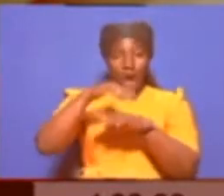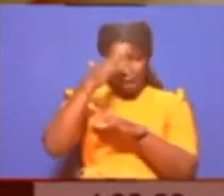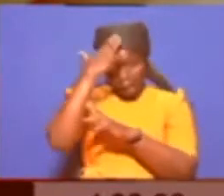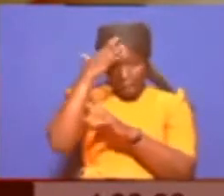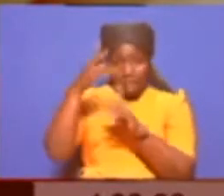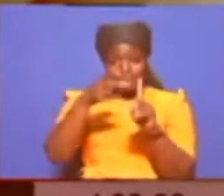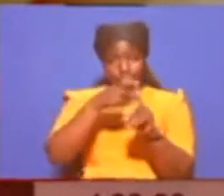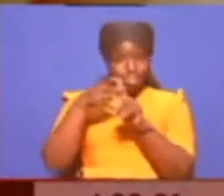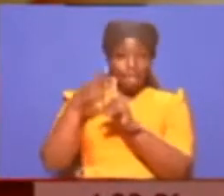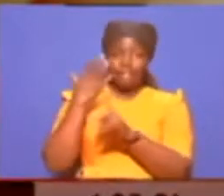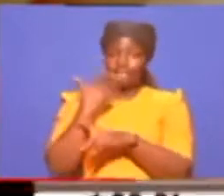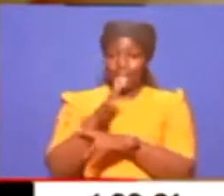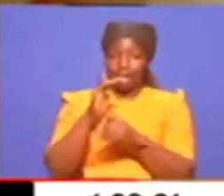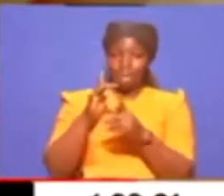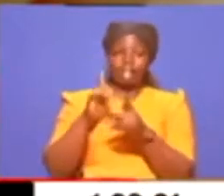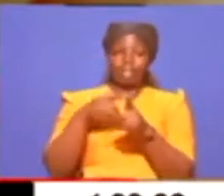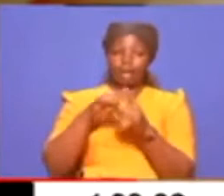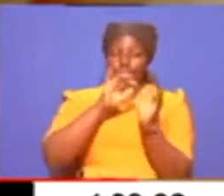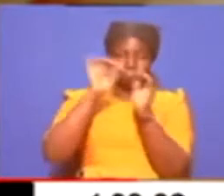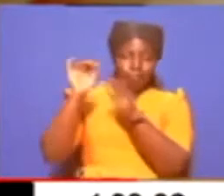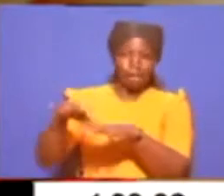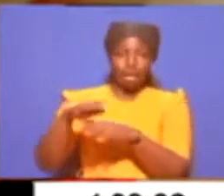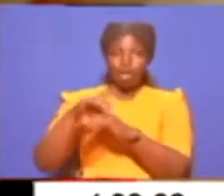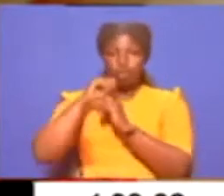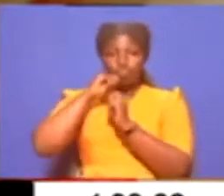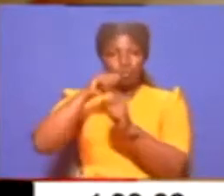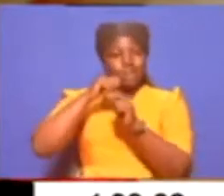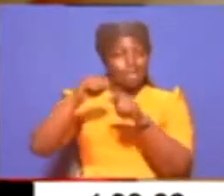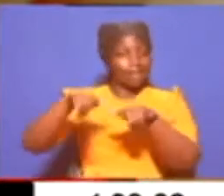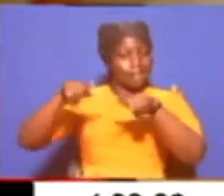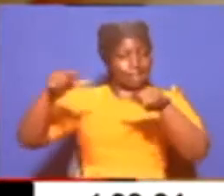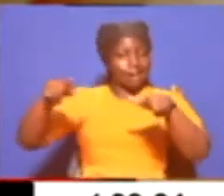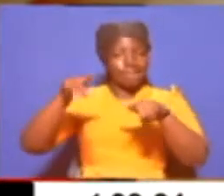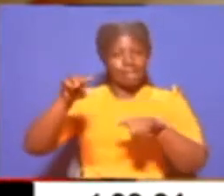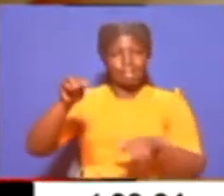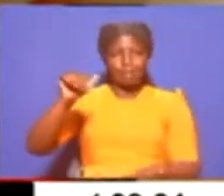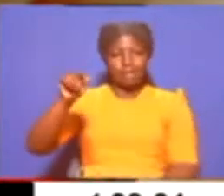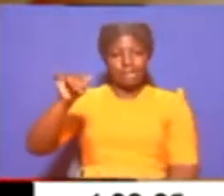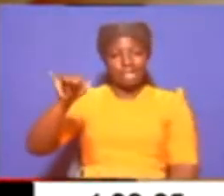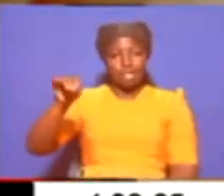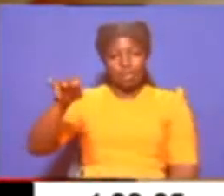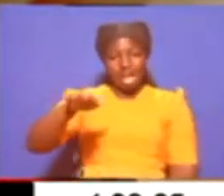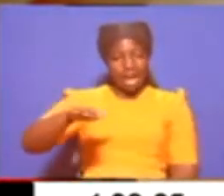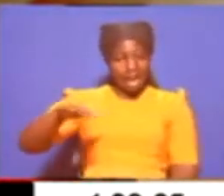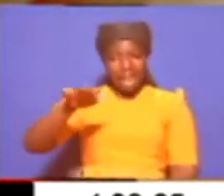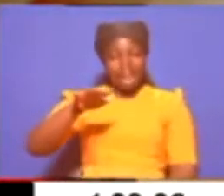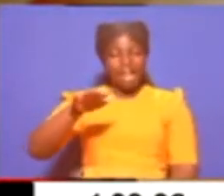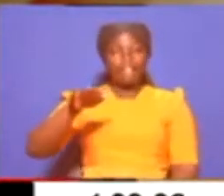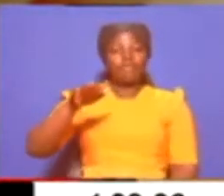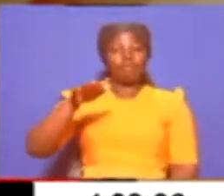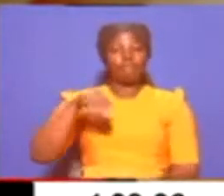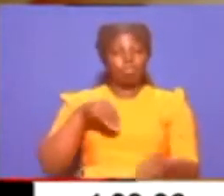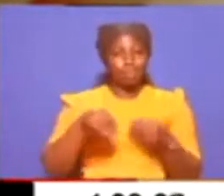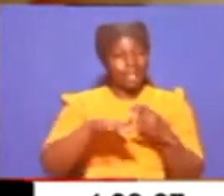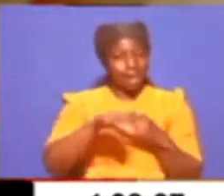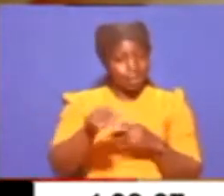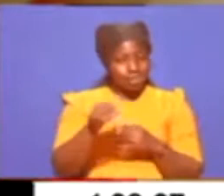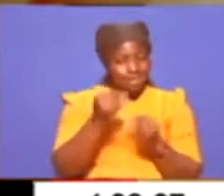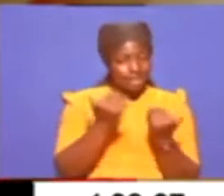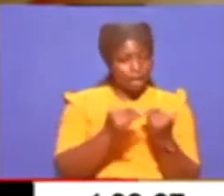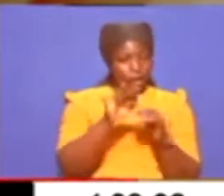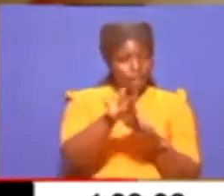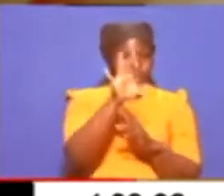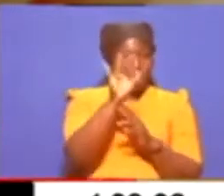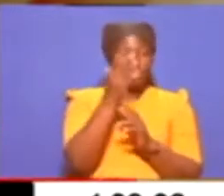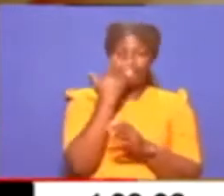dumped in a sugarcane plantation in Matayos Constituency Busia County, has been found. The victim said he was allegedly kidnapped